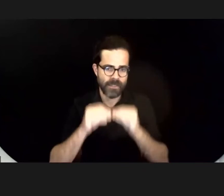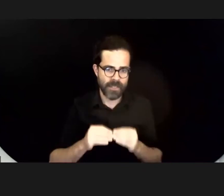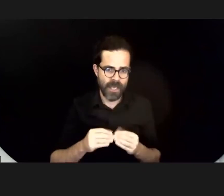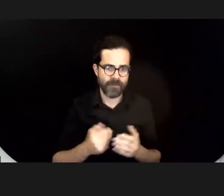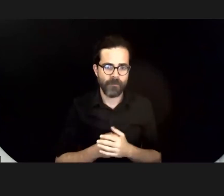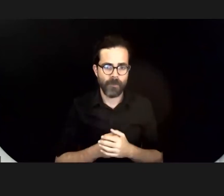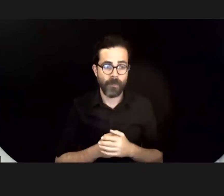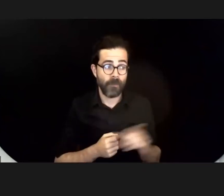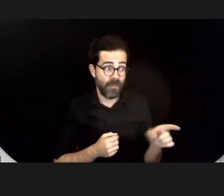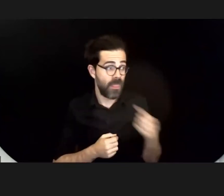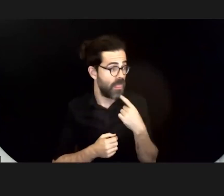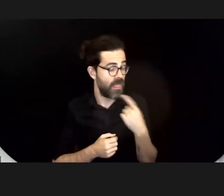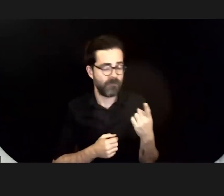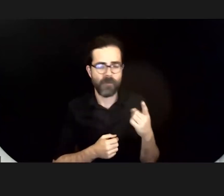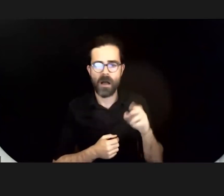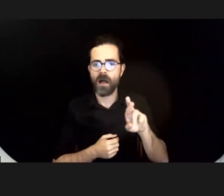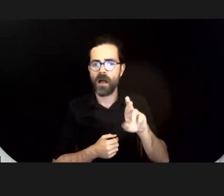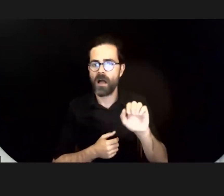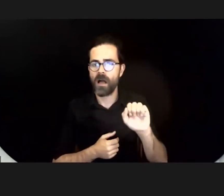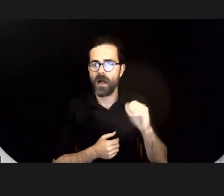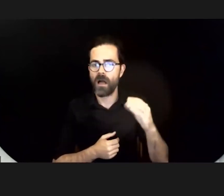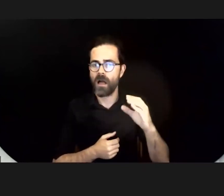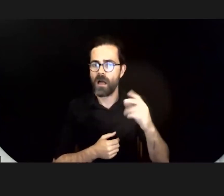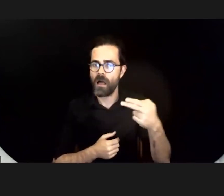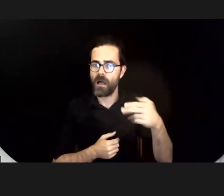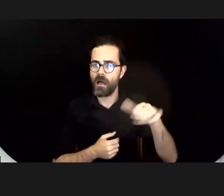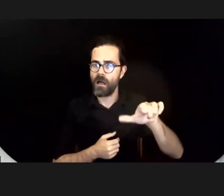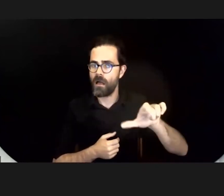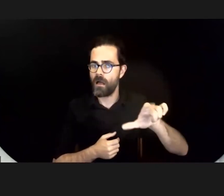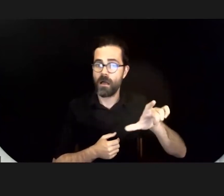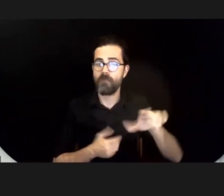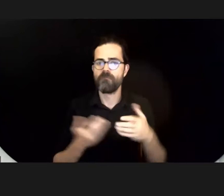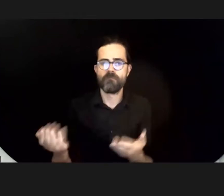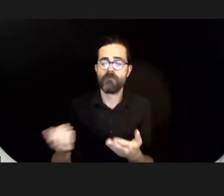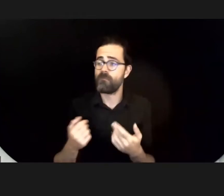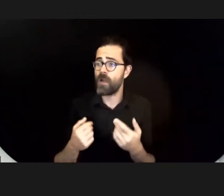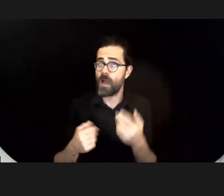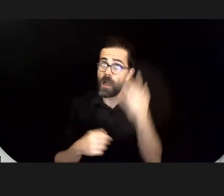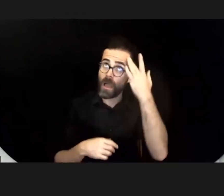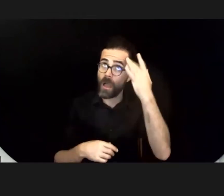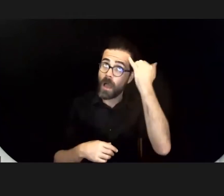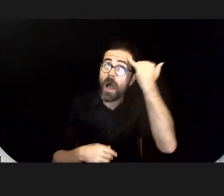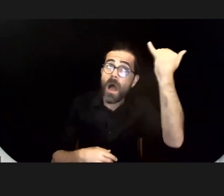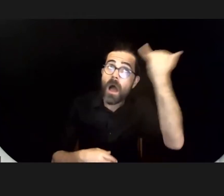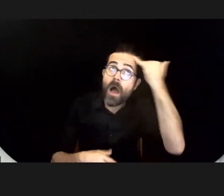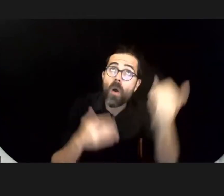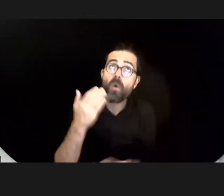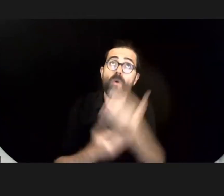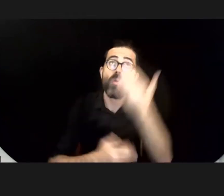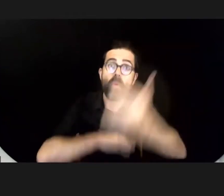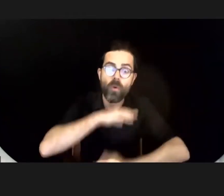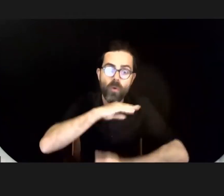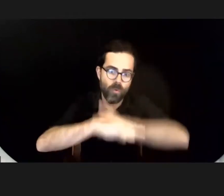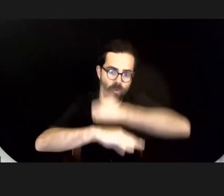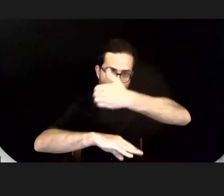Rachel, is that the innovation can come from our community. And it's a good thing because it will